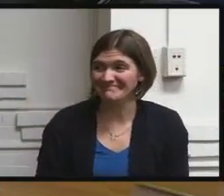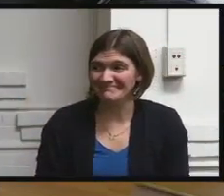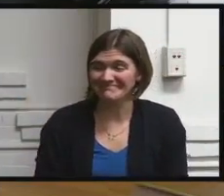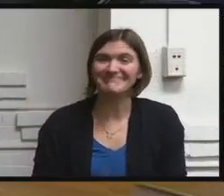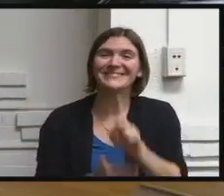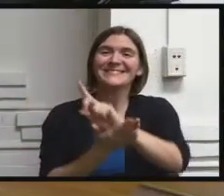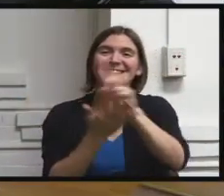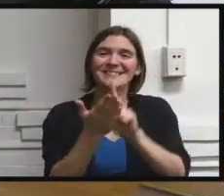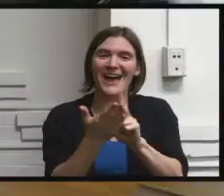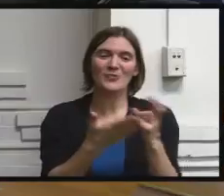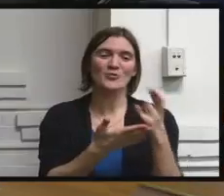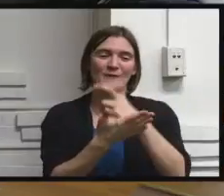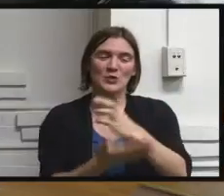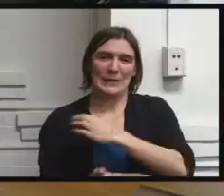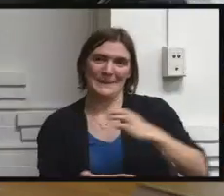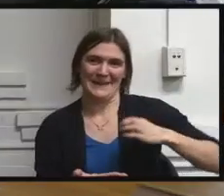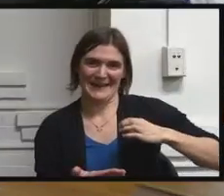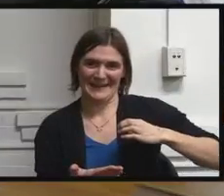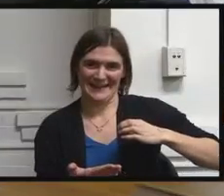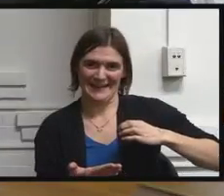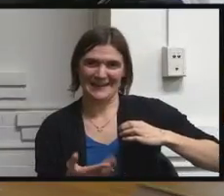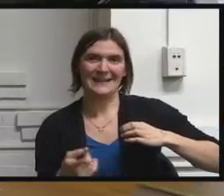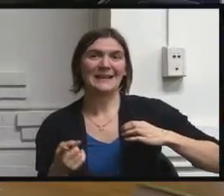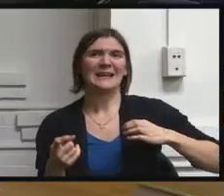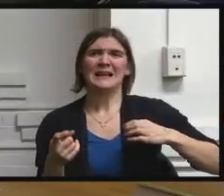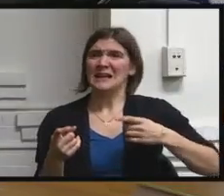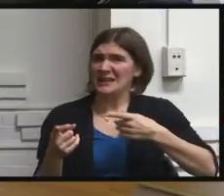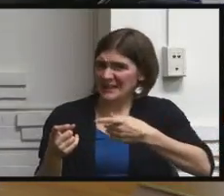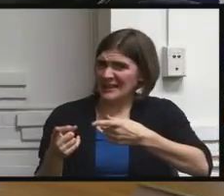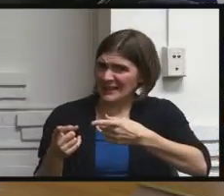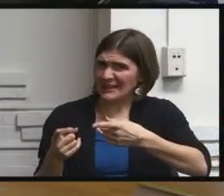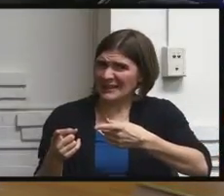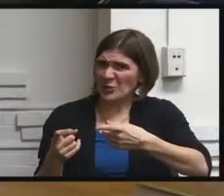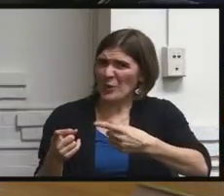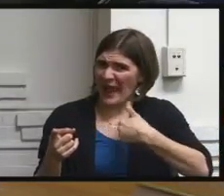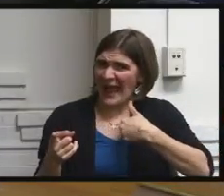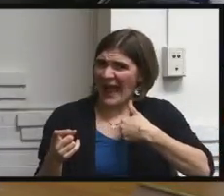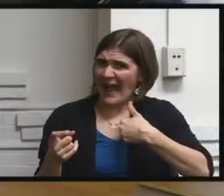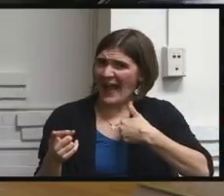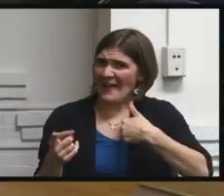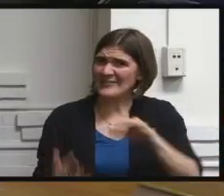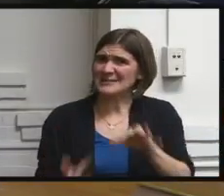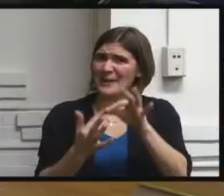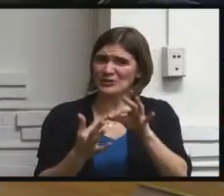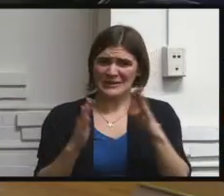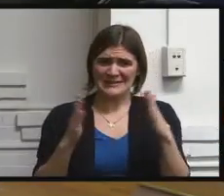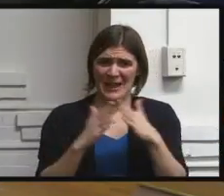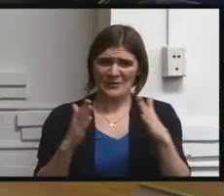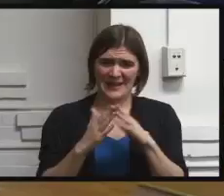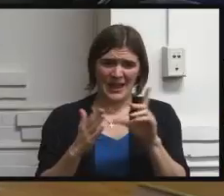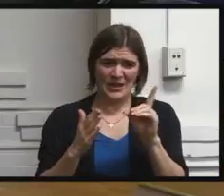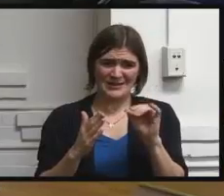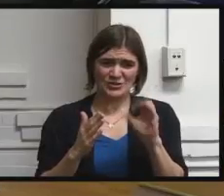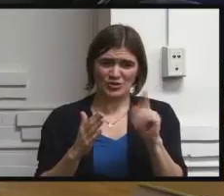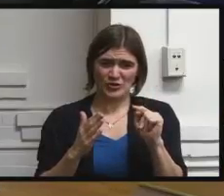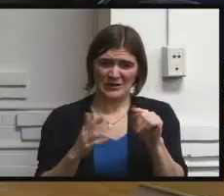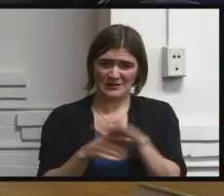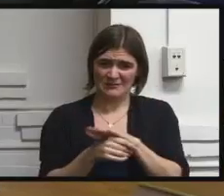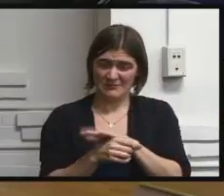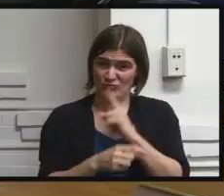the Design Review Committee. Right. Do I recall that we have a special downtown district